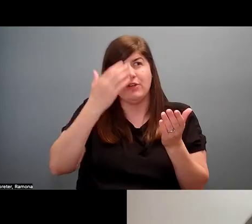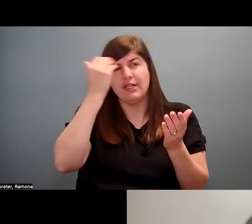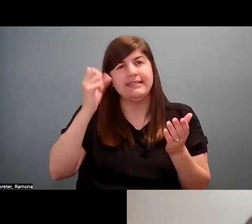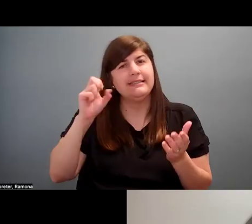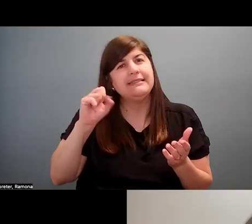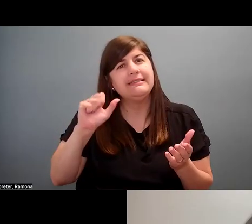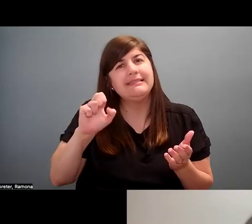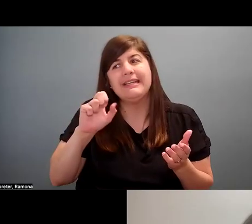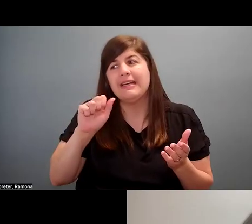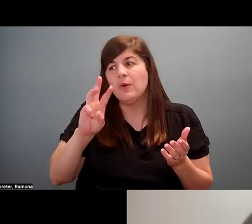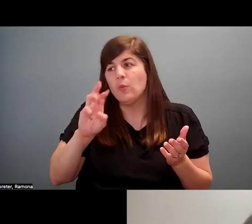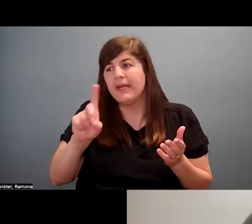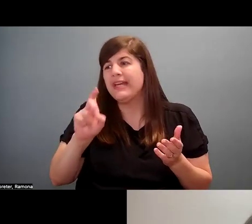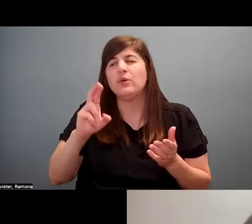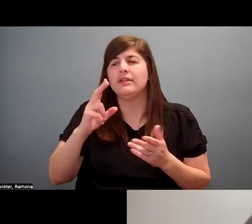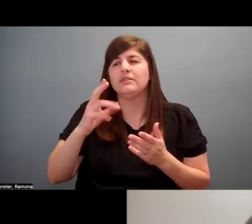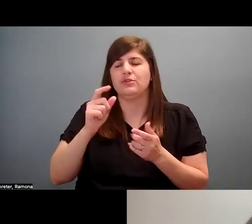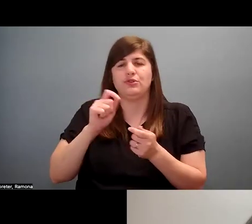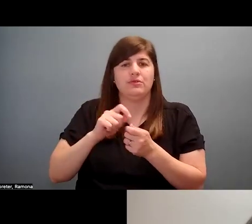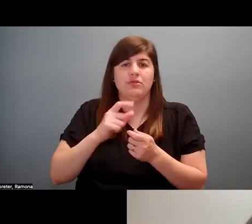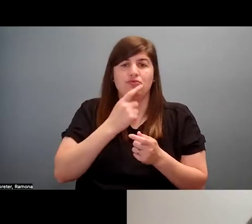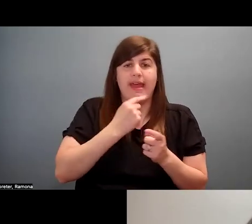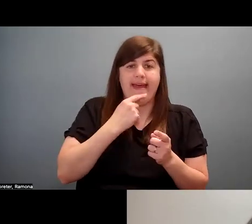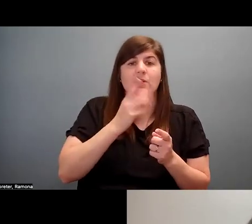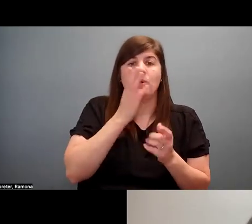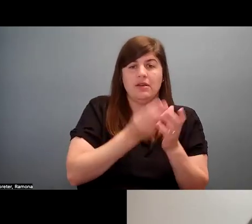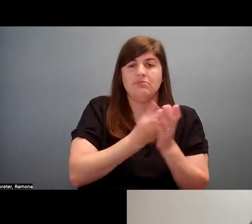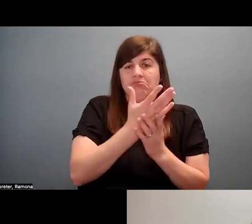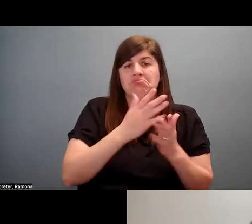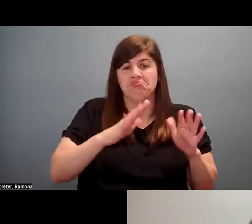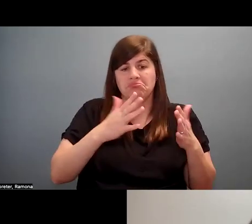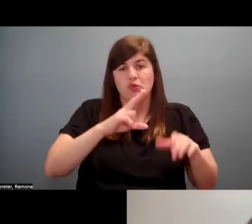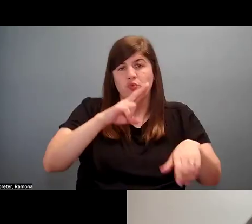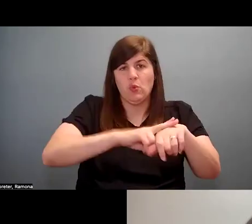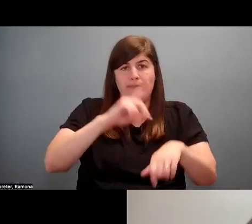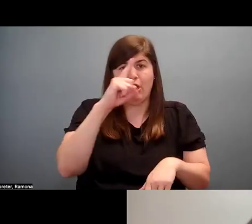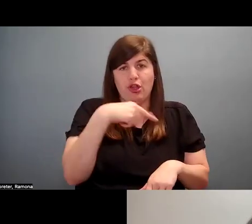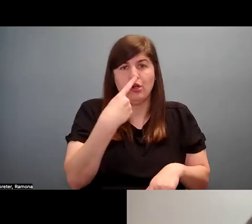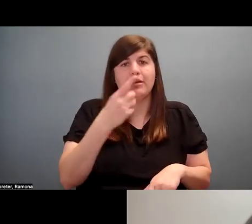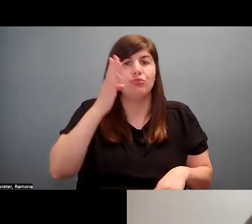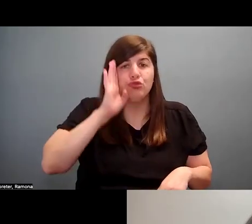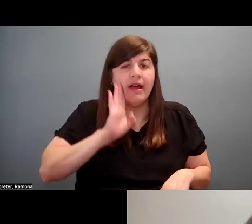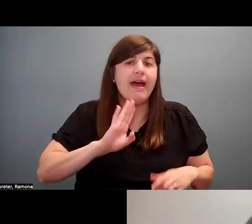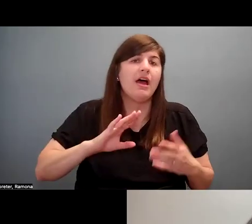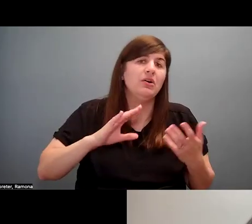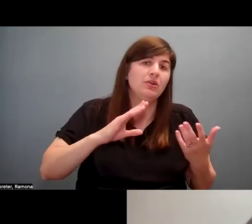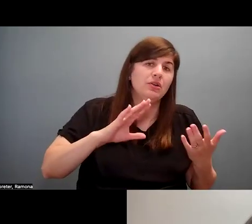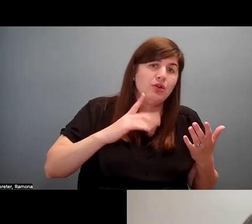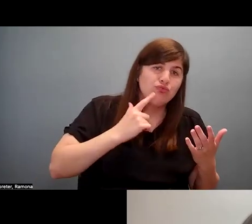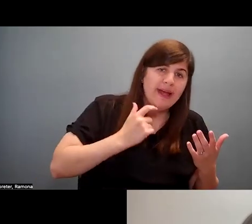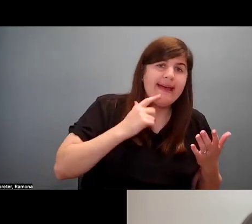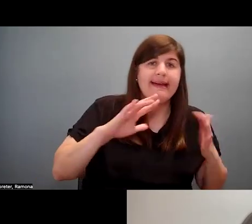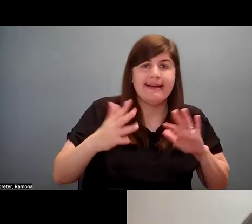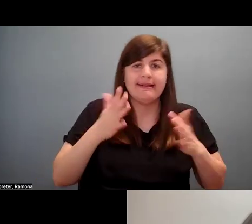seaweed or something. You feed them a certain kind of seaweed that's reddish, they'll grow up to be pretty normal looking lobsters, like brown, kind of a reddish,